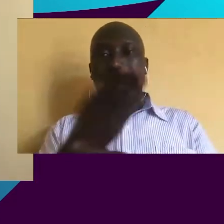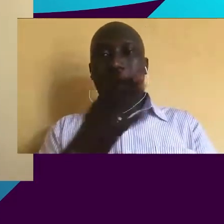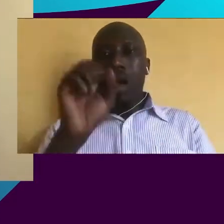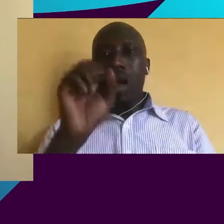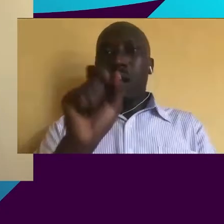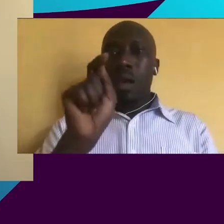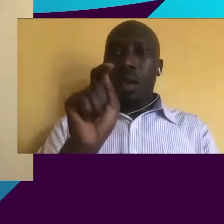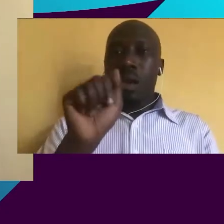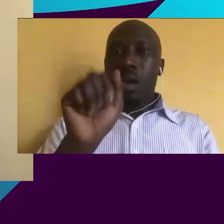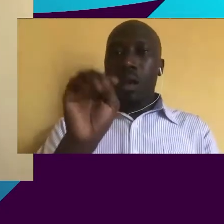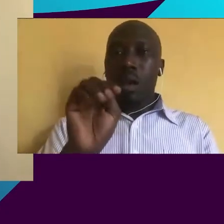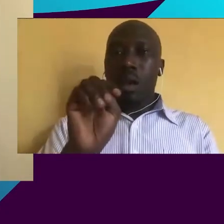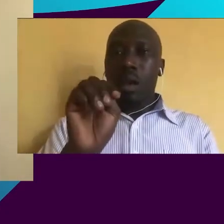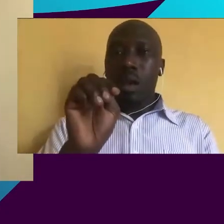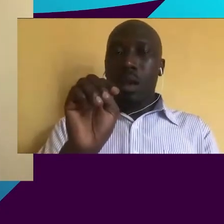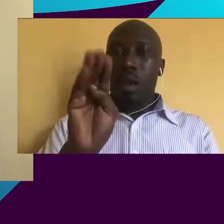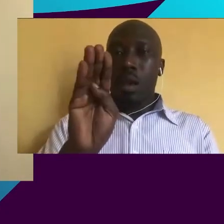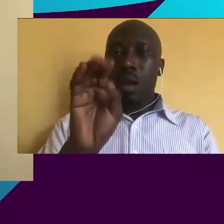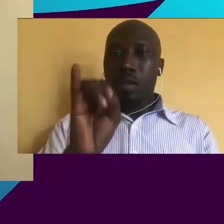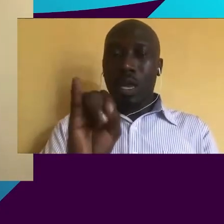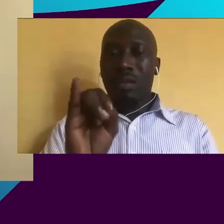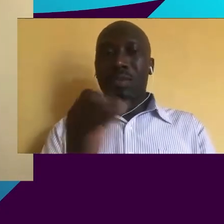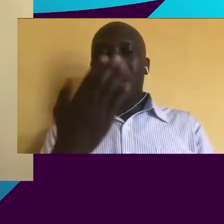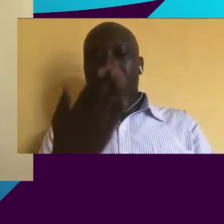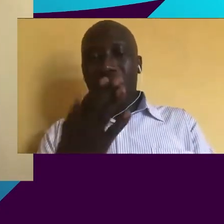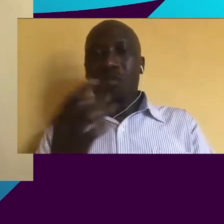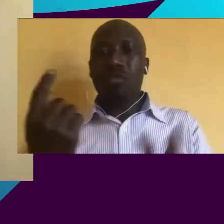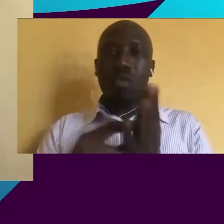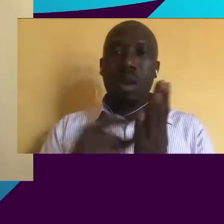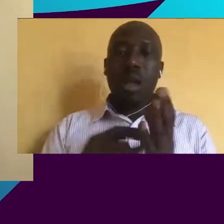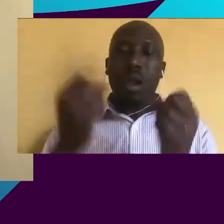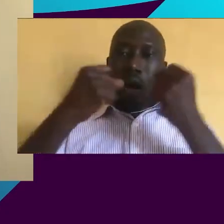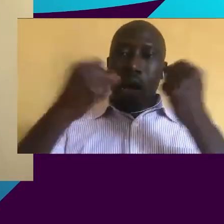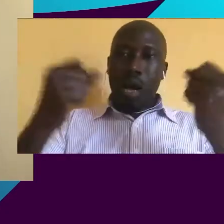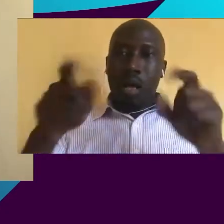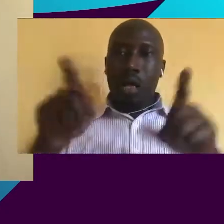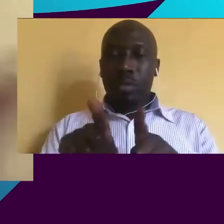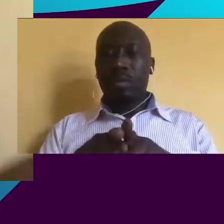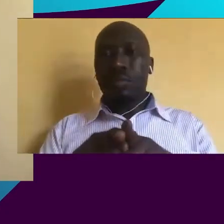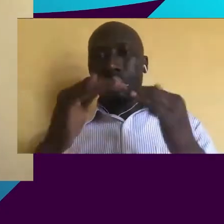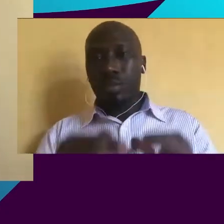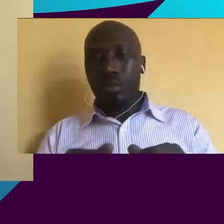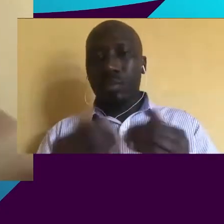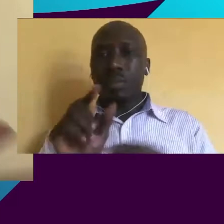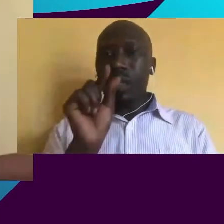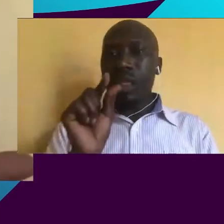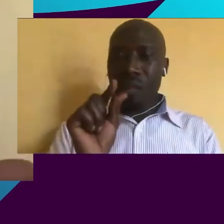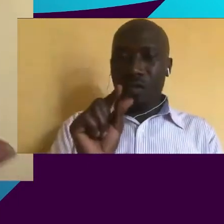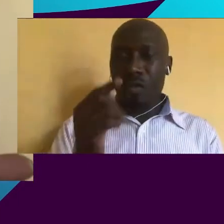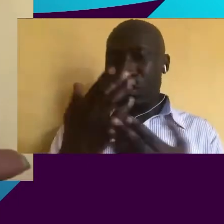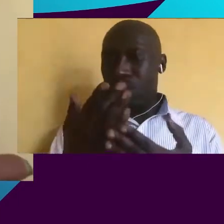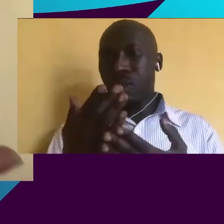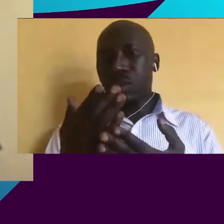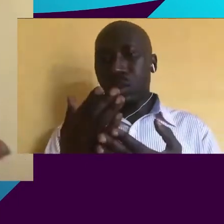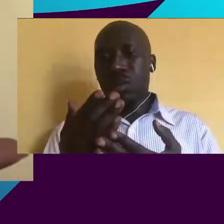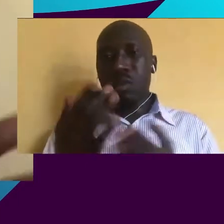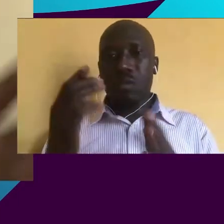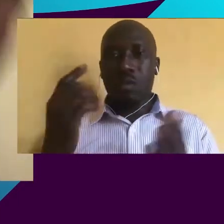there's Kagame Cup, where the male teams actually in the Premier League of Uganda participate,